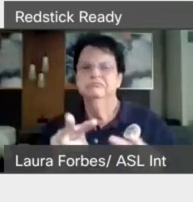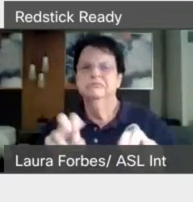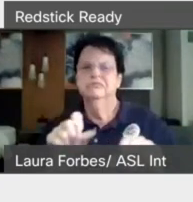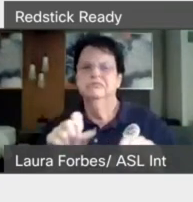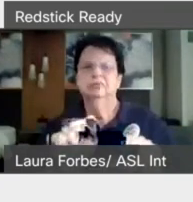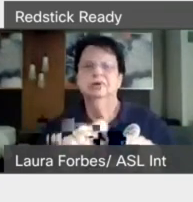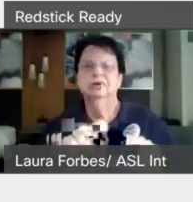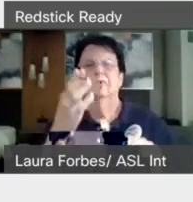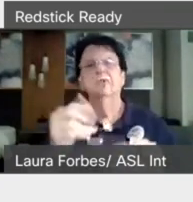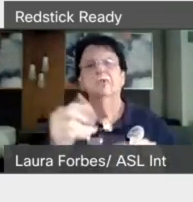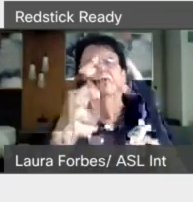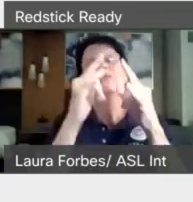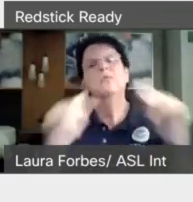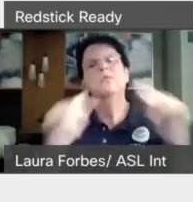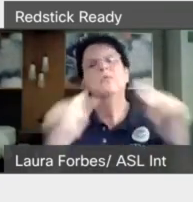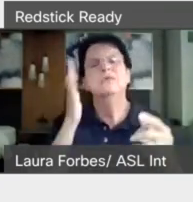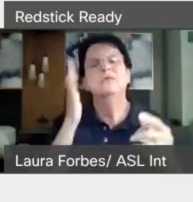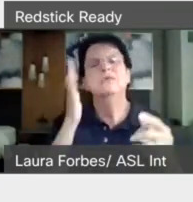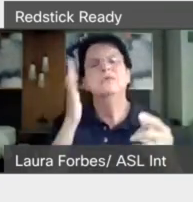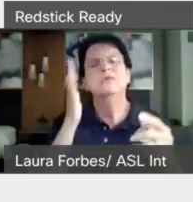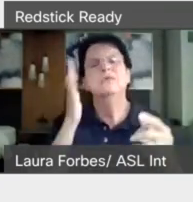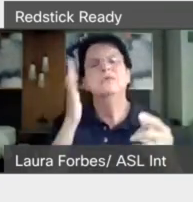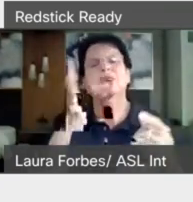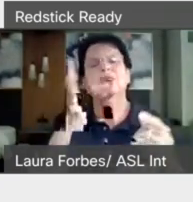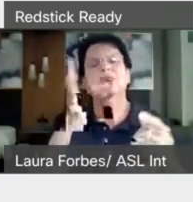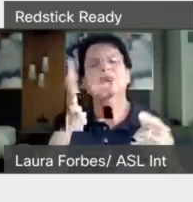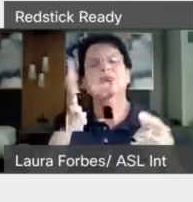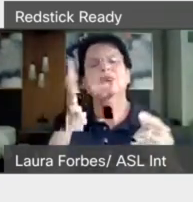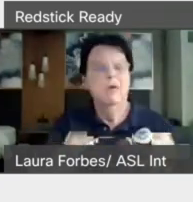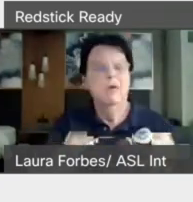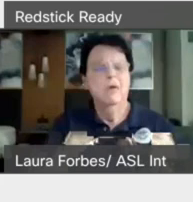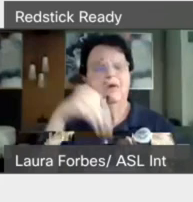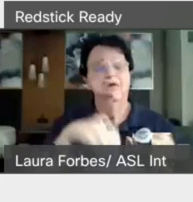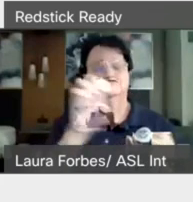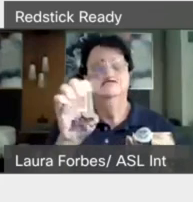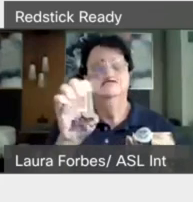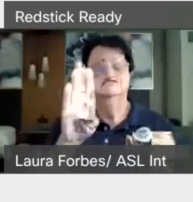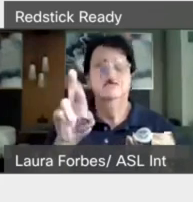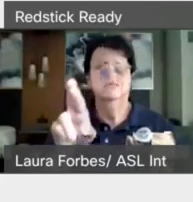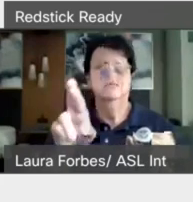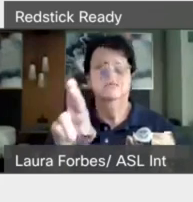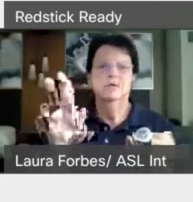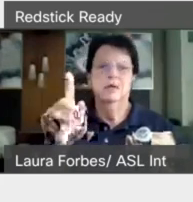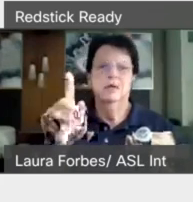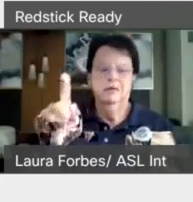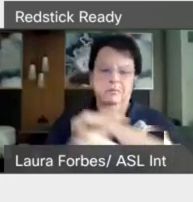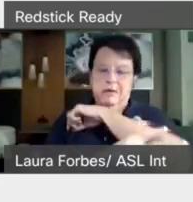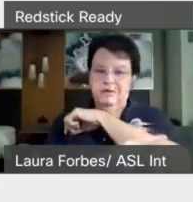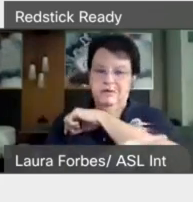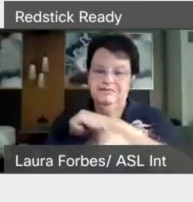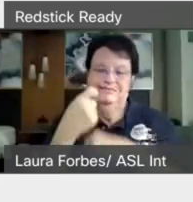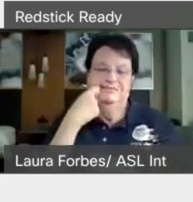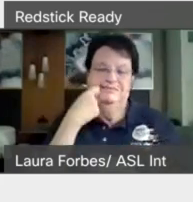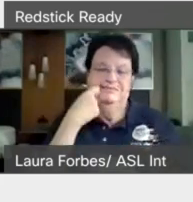Roof program to be eligible here in East Baton Rouge Parish. And that has been recently approved. And tonight